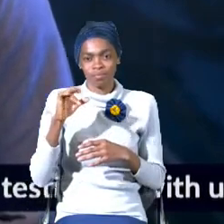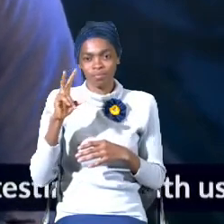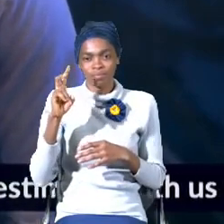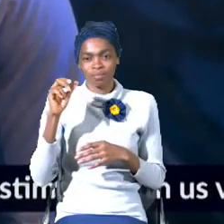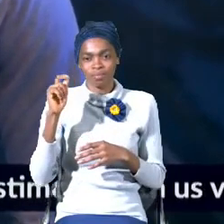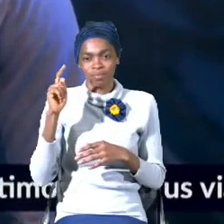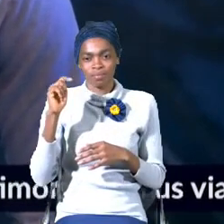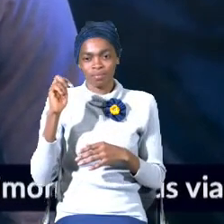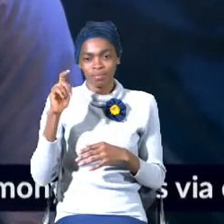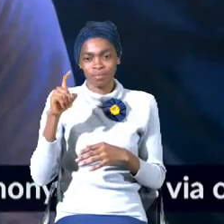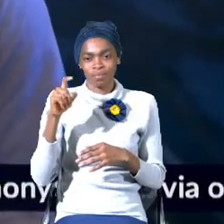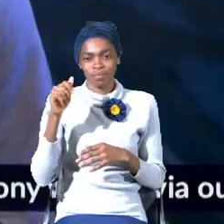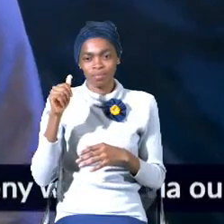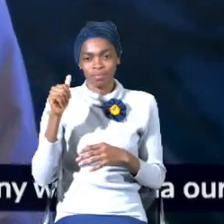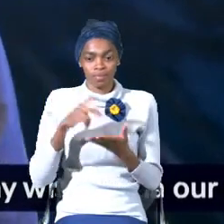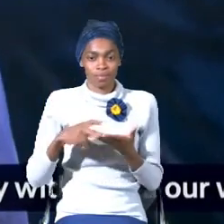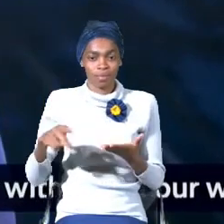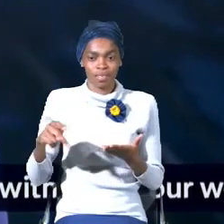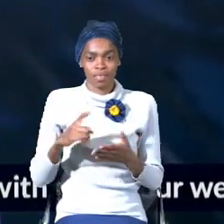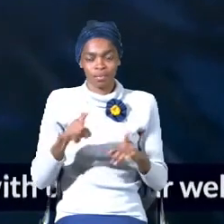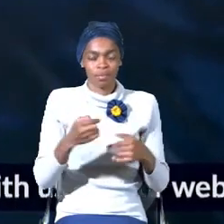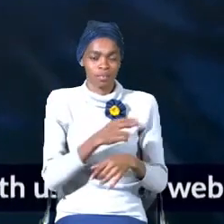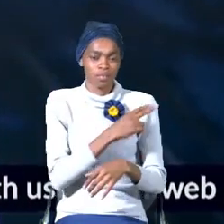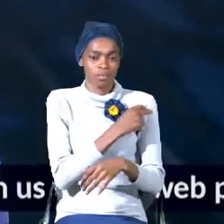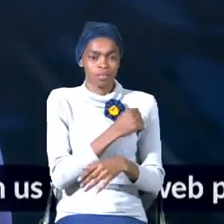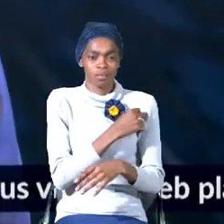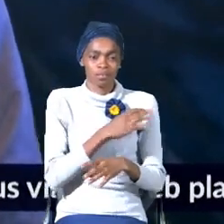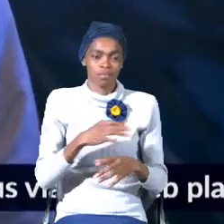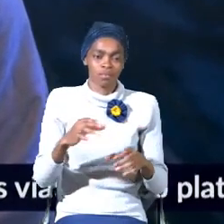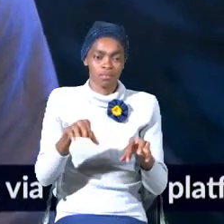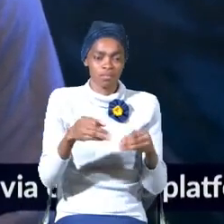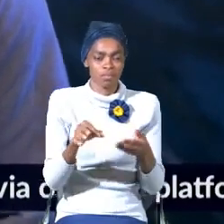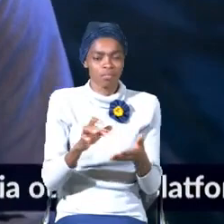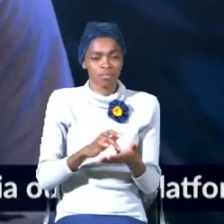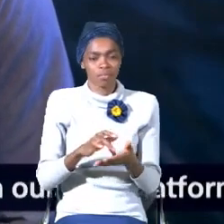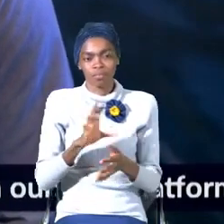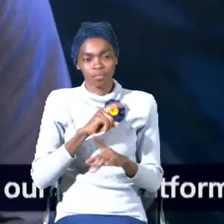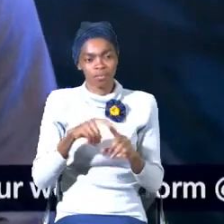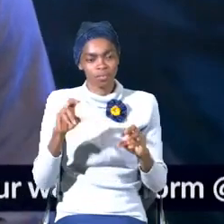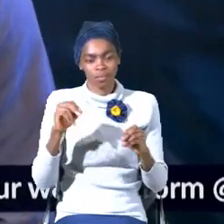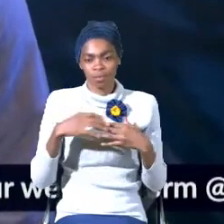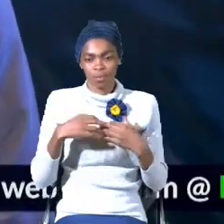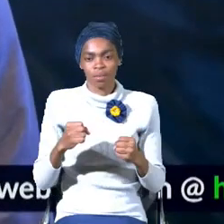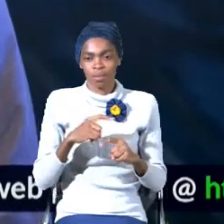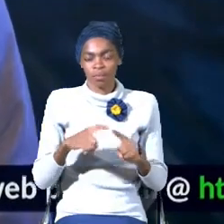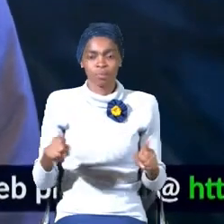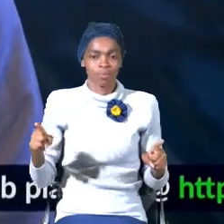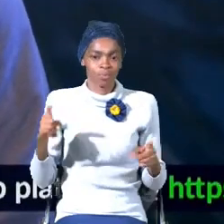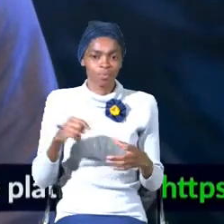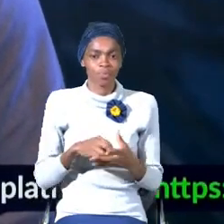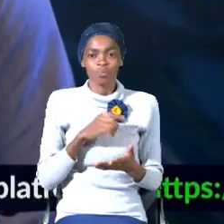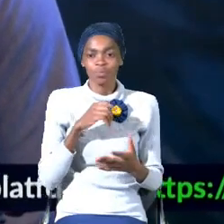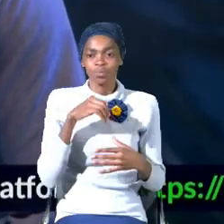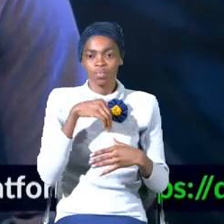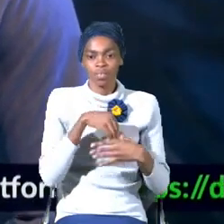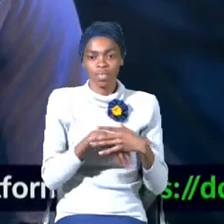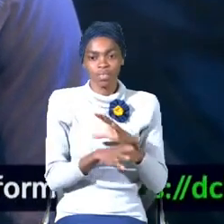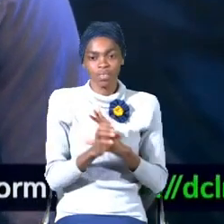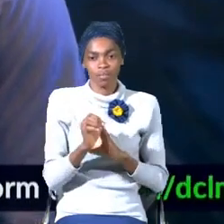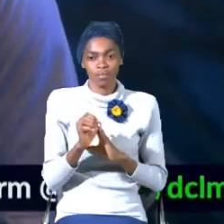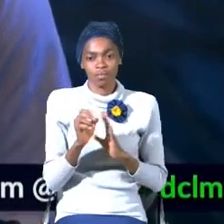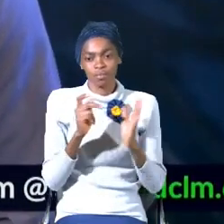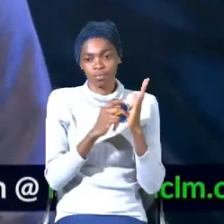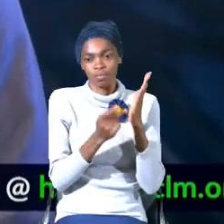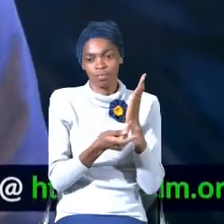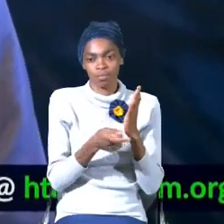to hospital, but all could not avail. But during the crusade of that in the Lord had at